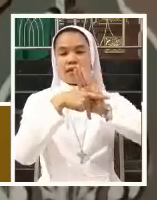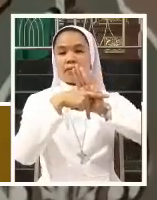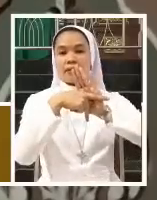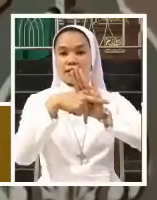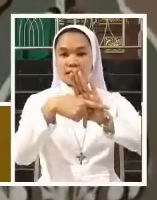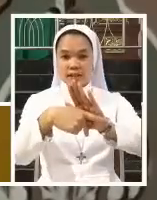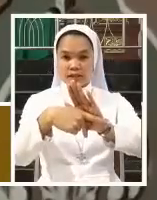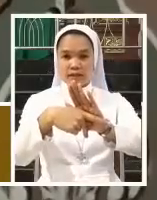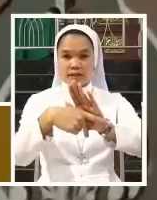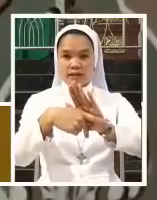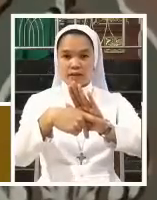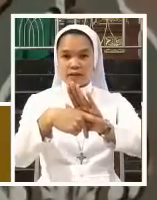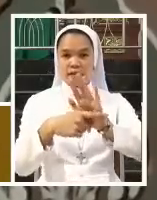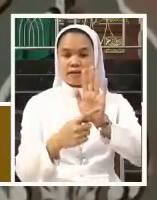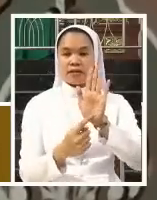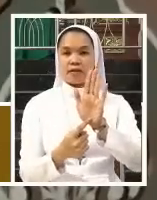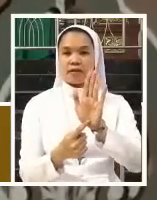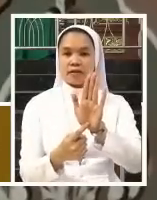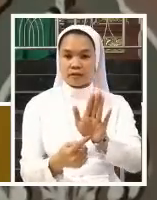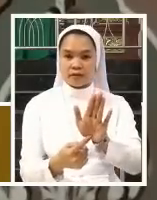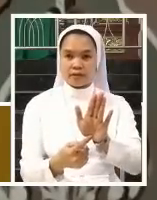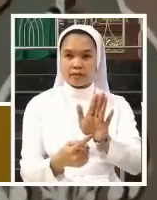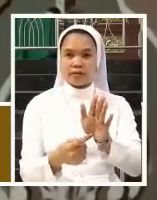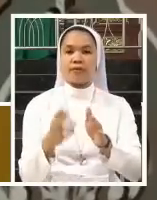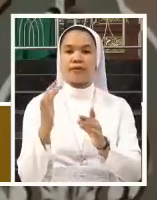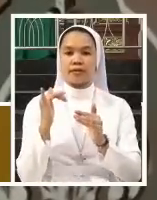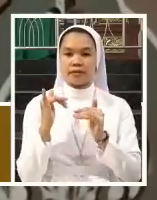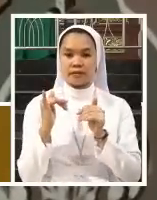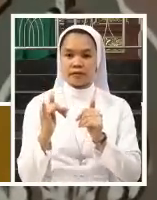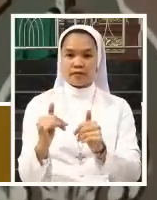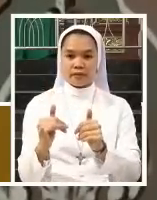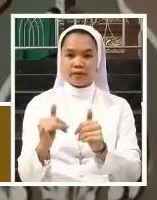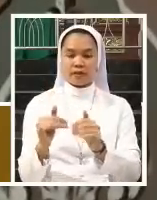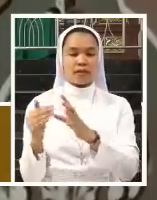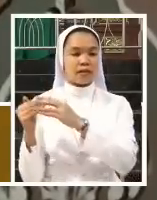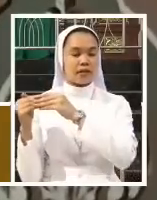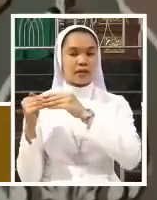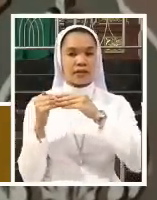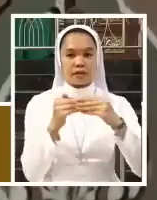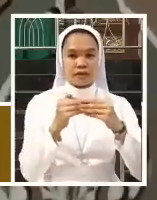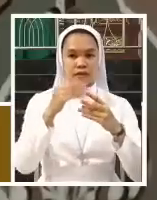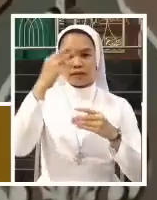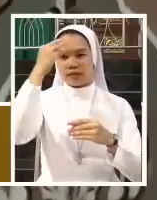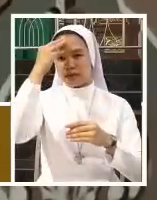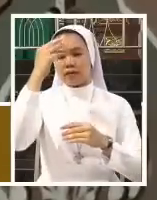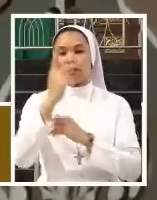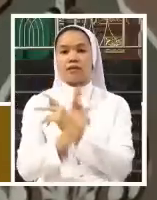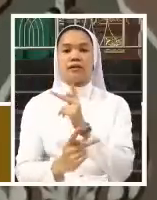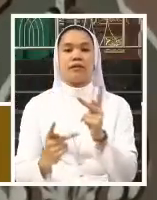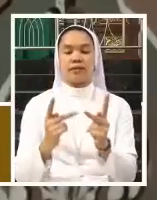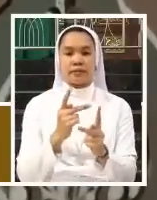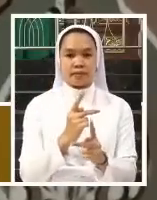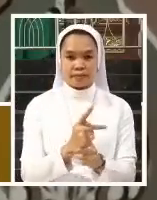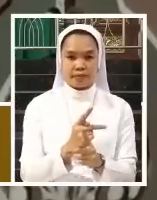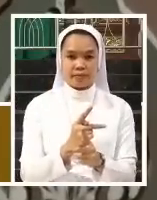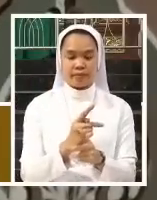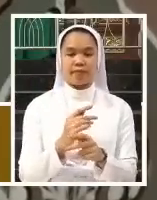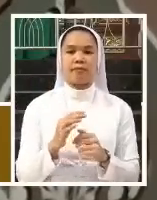someone. They facilitate the thoughts, the minds, the actions of that someone who sent